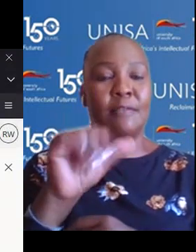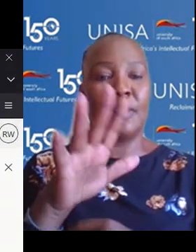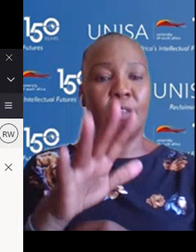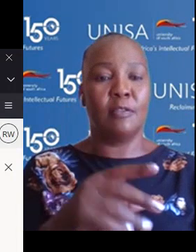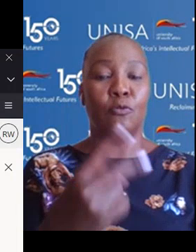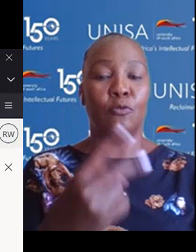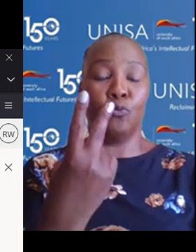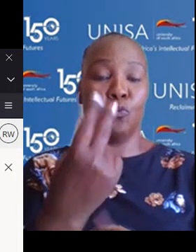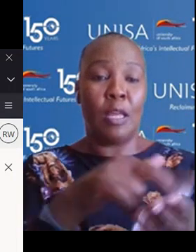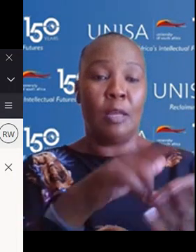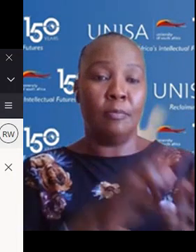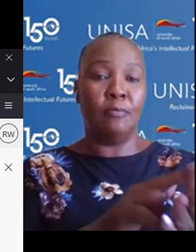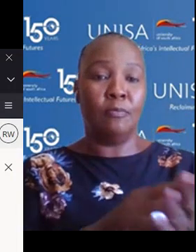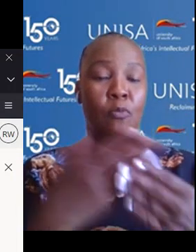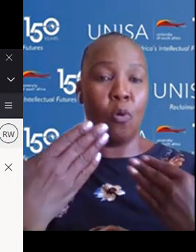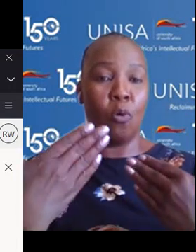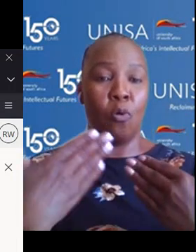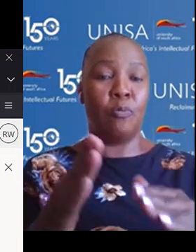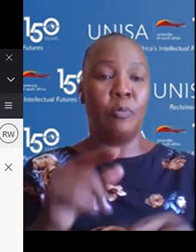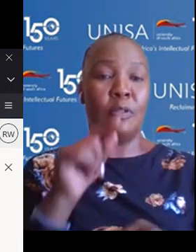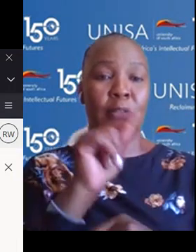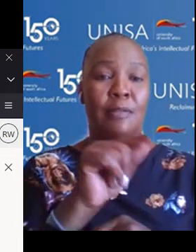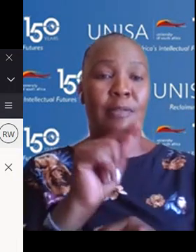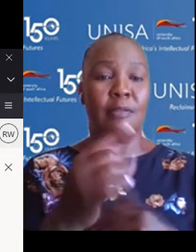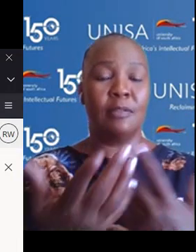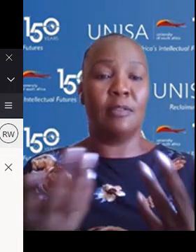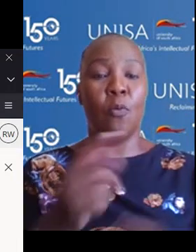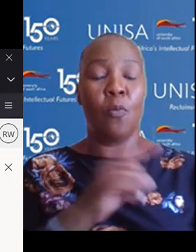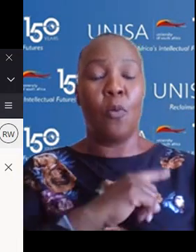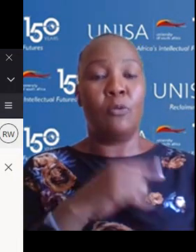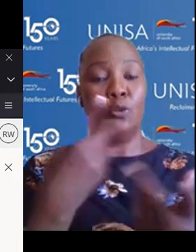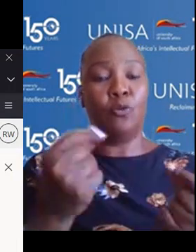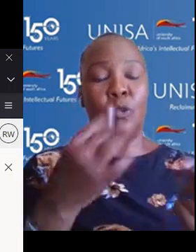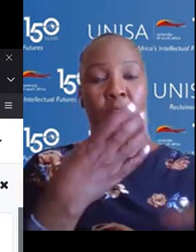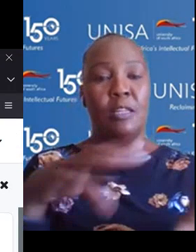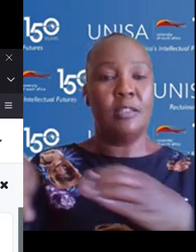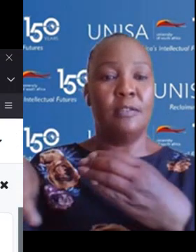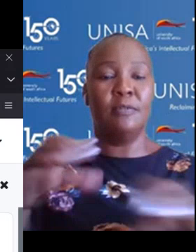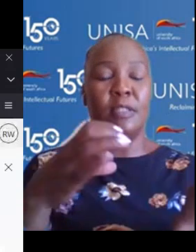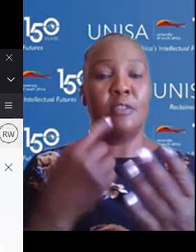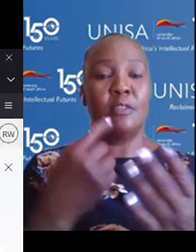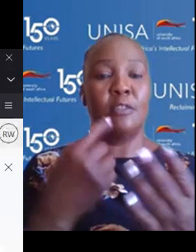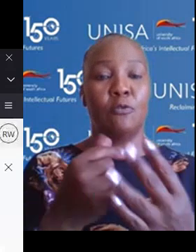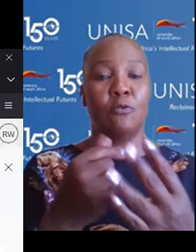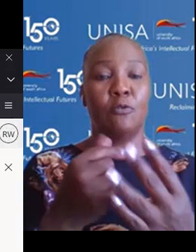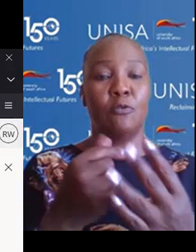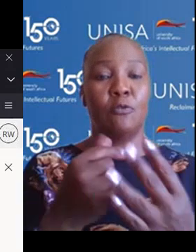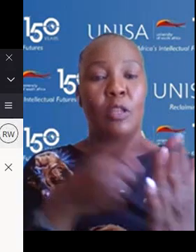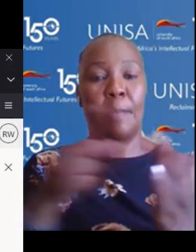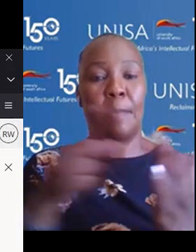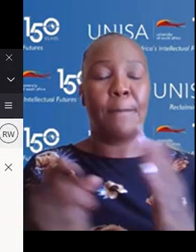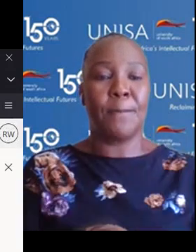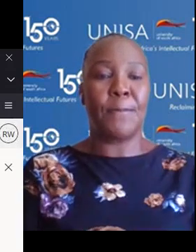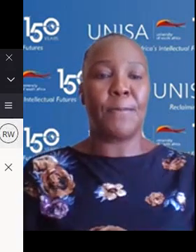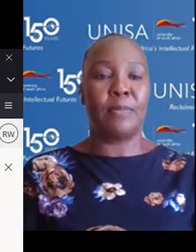apps open in your browser. So for when we do the activities, you do have access to them.